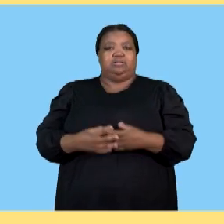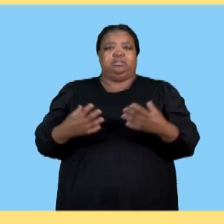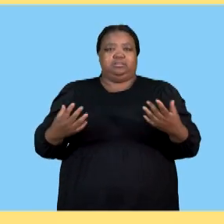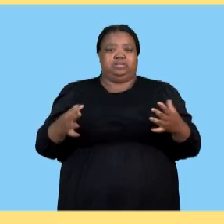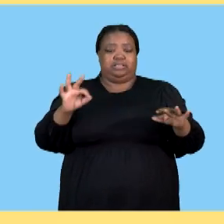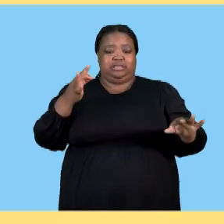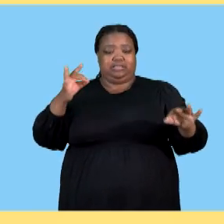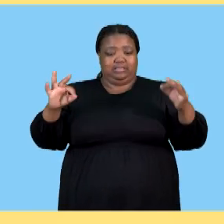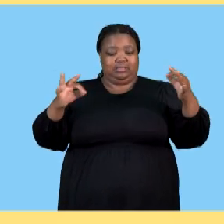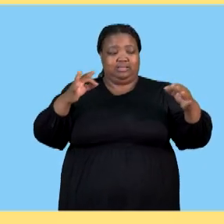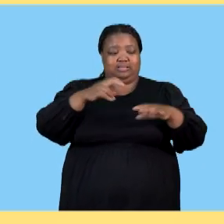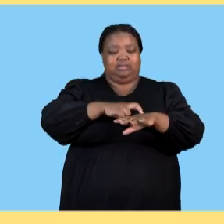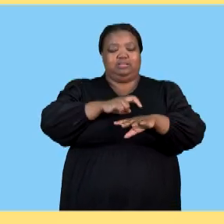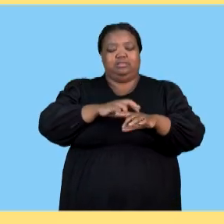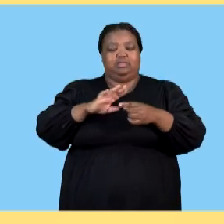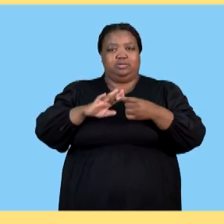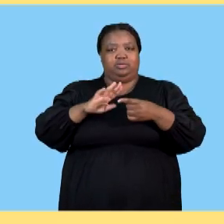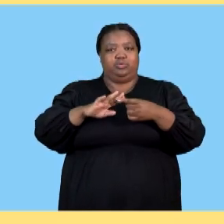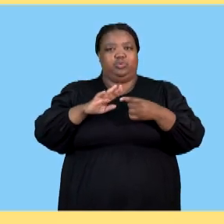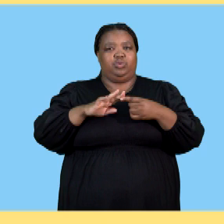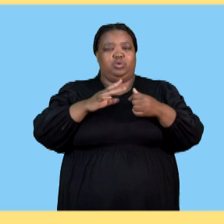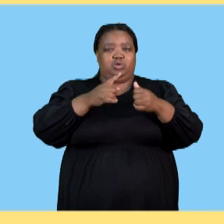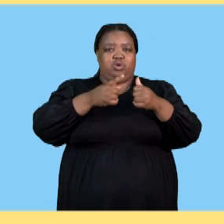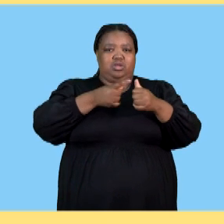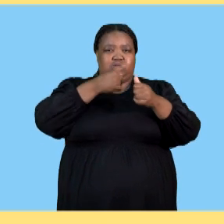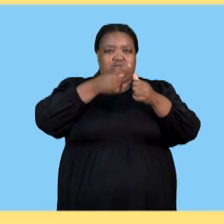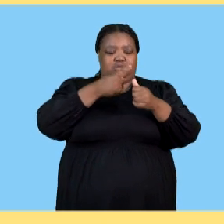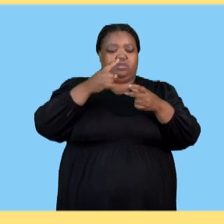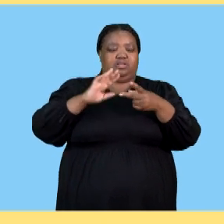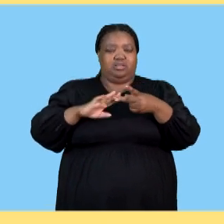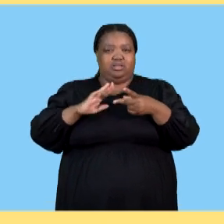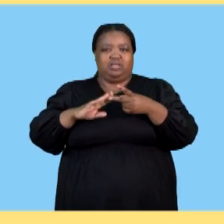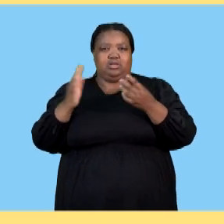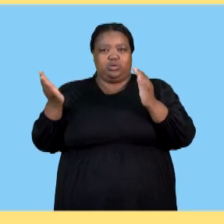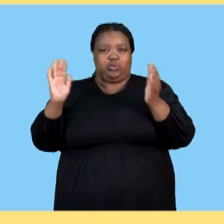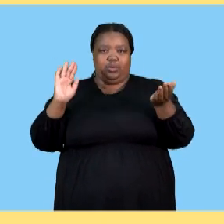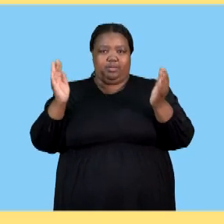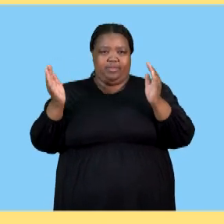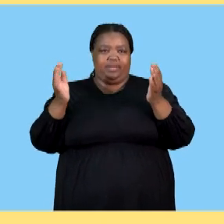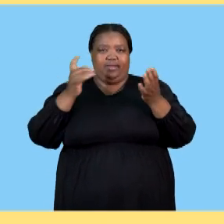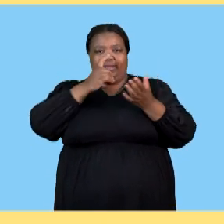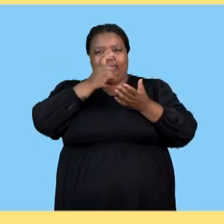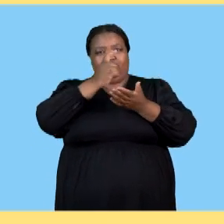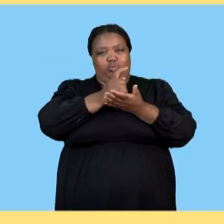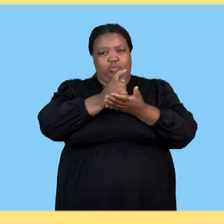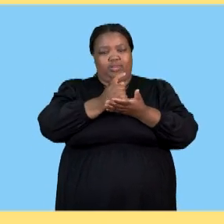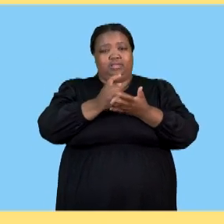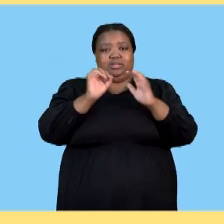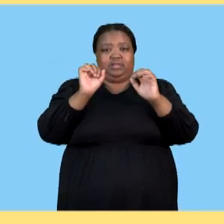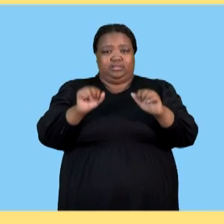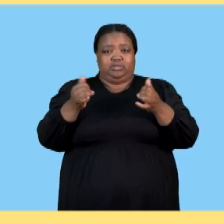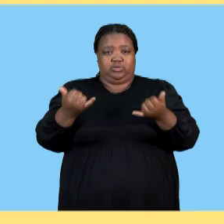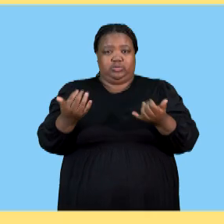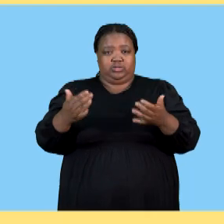then you compare, and then you comment. All right? So now I